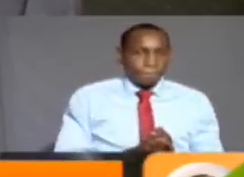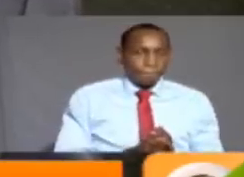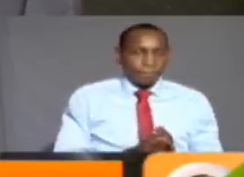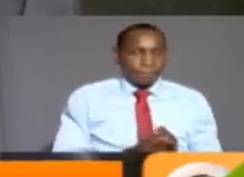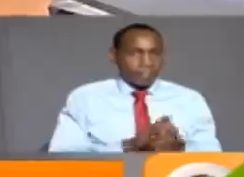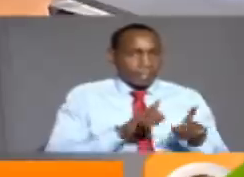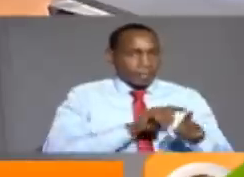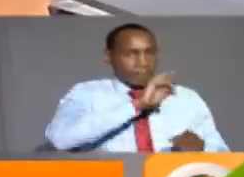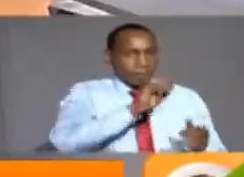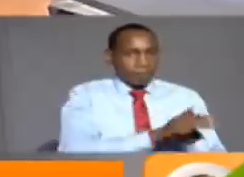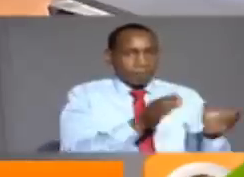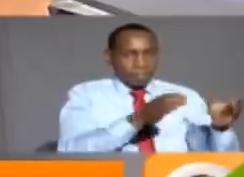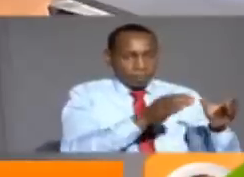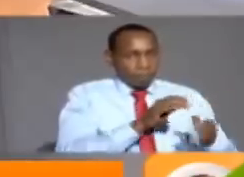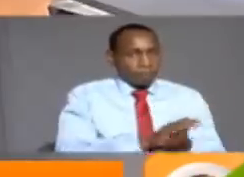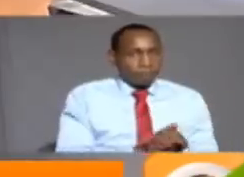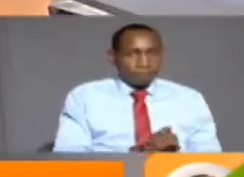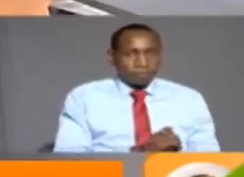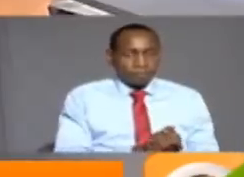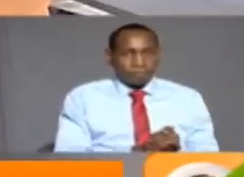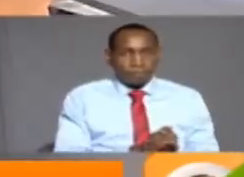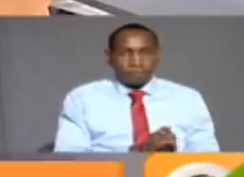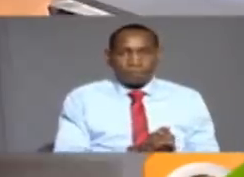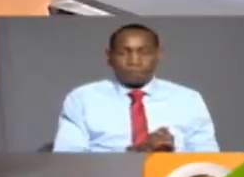Jubilee Party to talk about. Well,